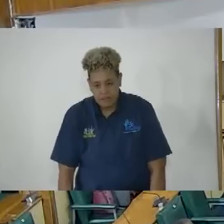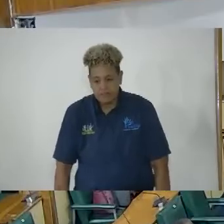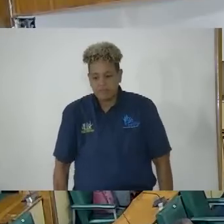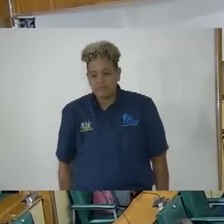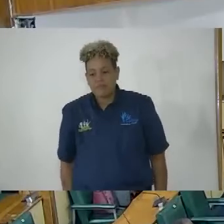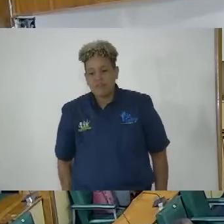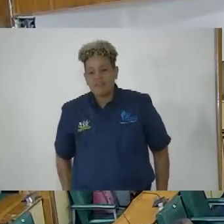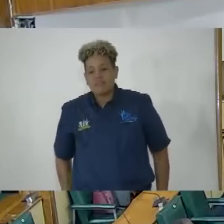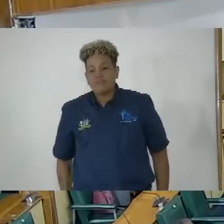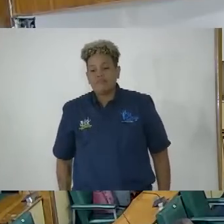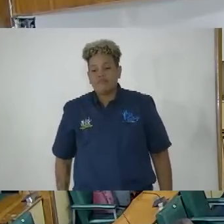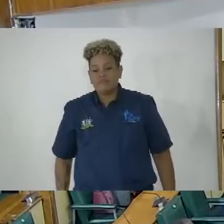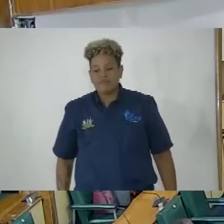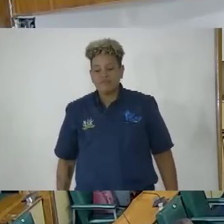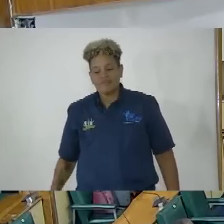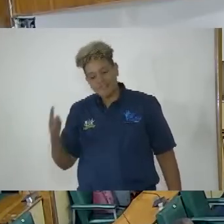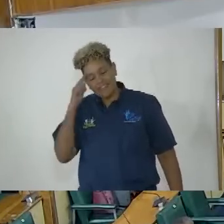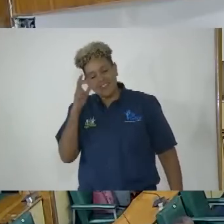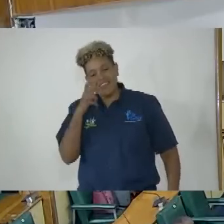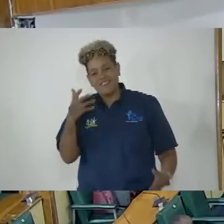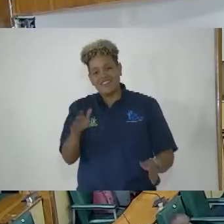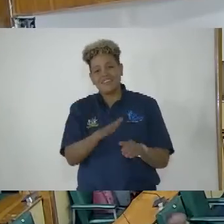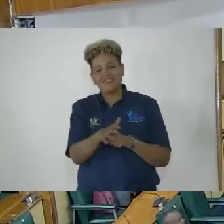I thought we had heard enough from you, but...